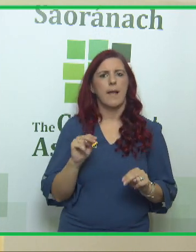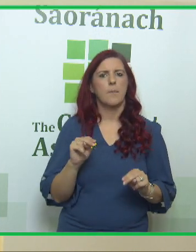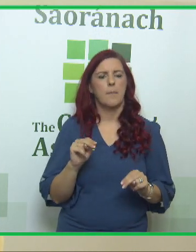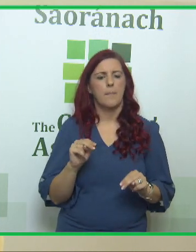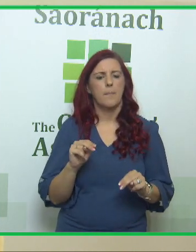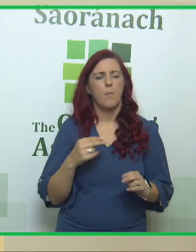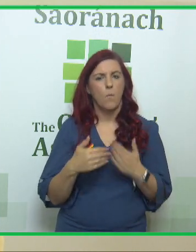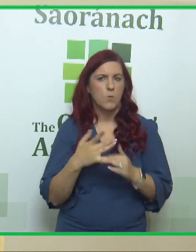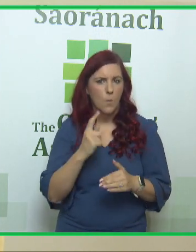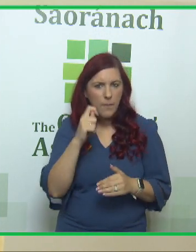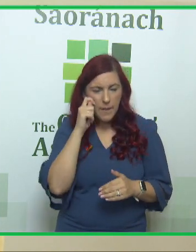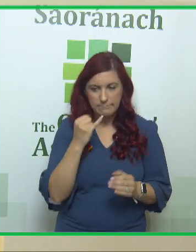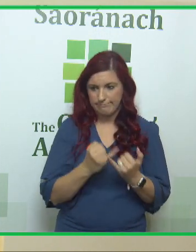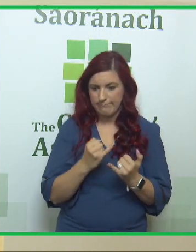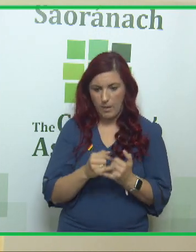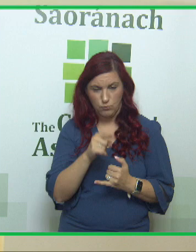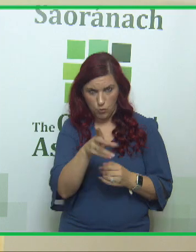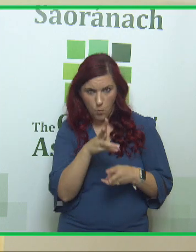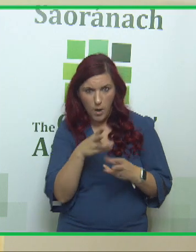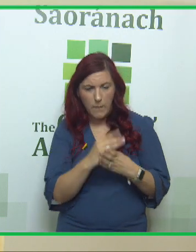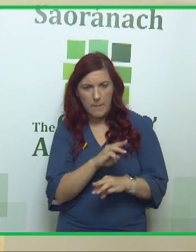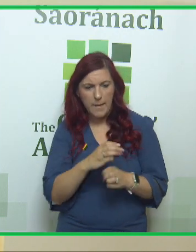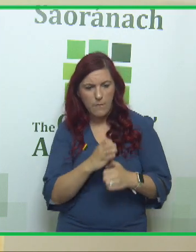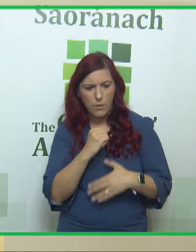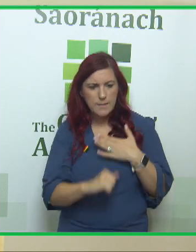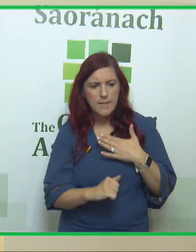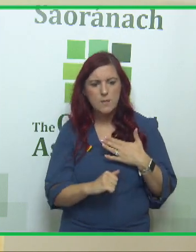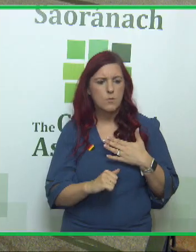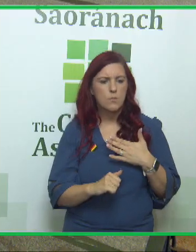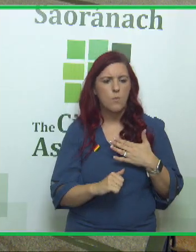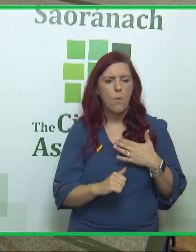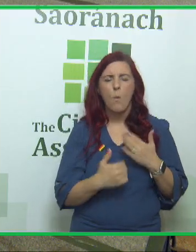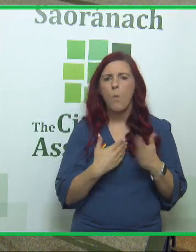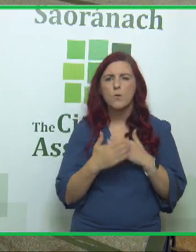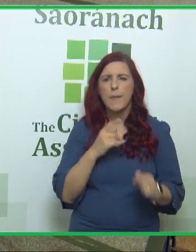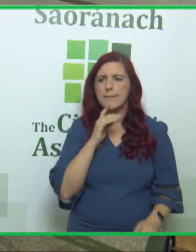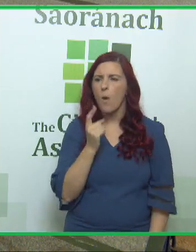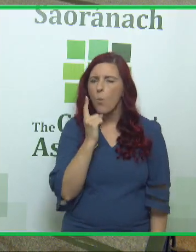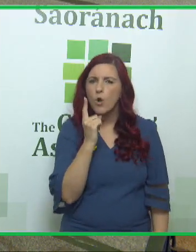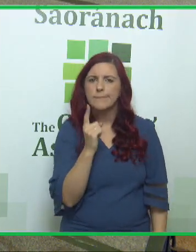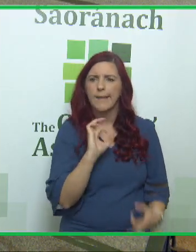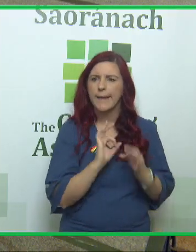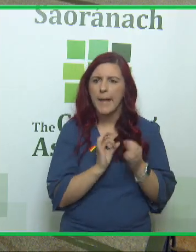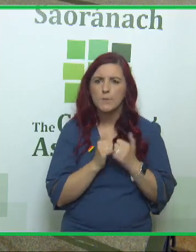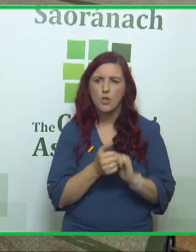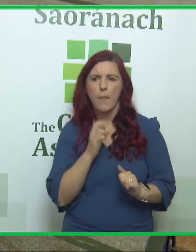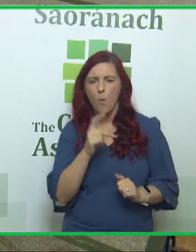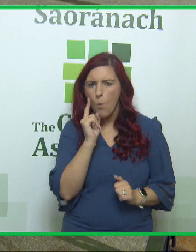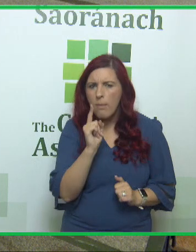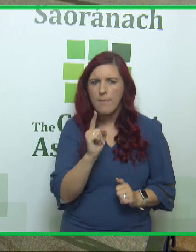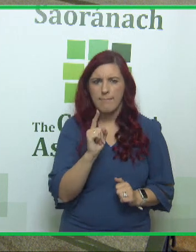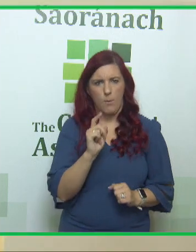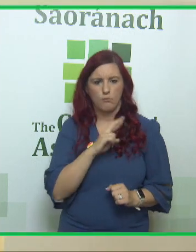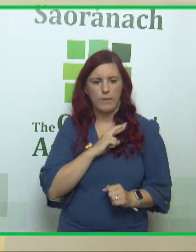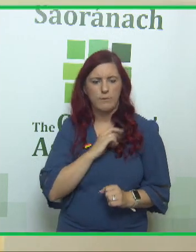Daniel, you're working with people day in, day out. If there was sort of a sense of a game changer, or what would really, really, really help, what do you think it would